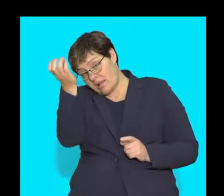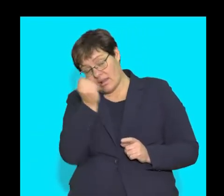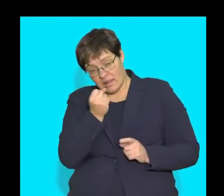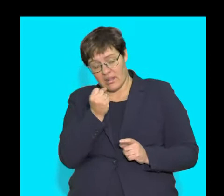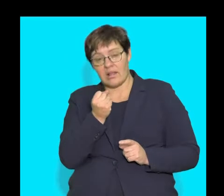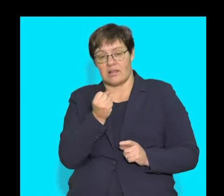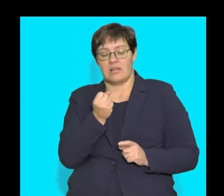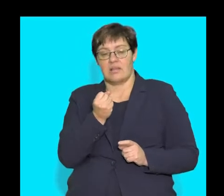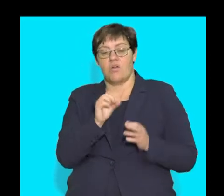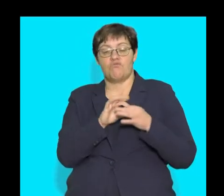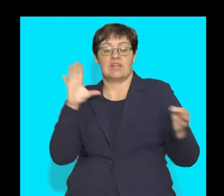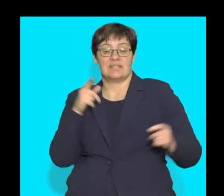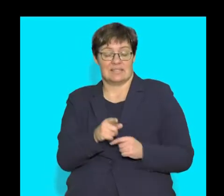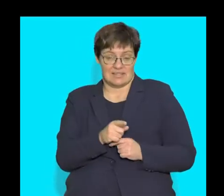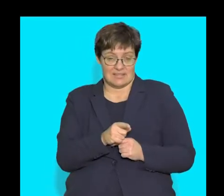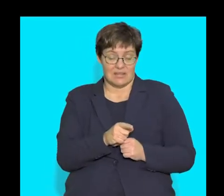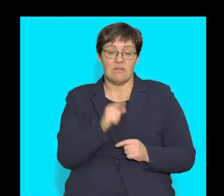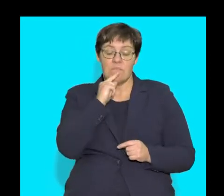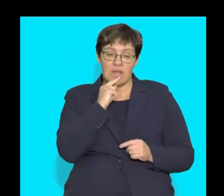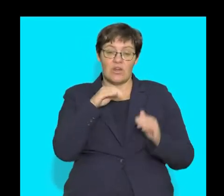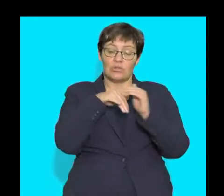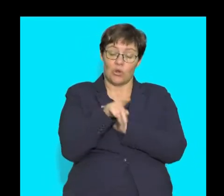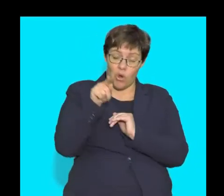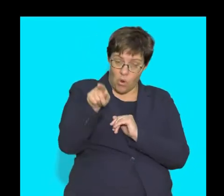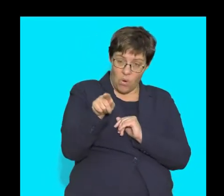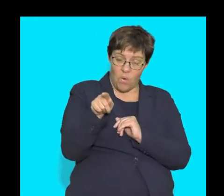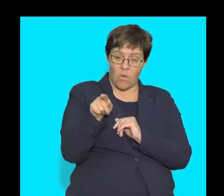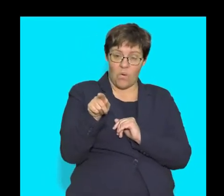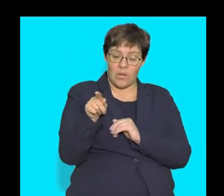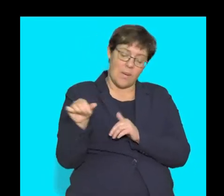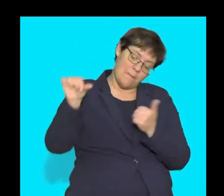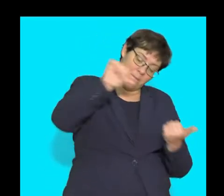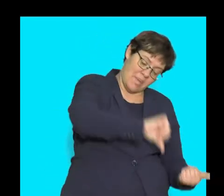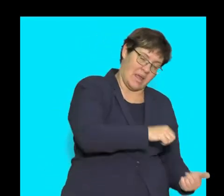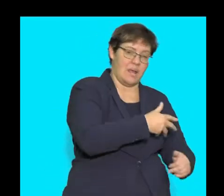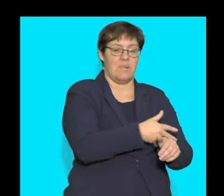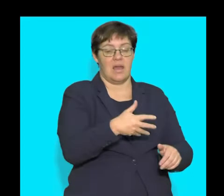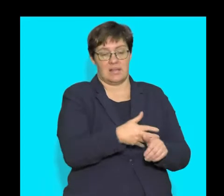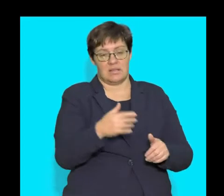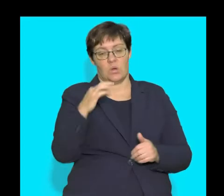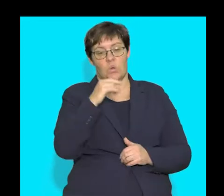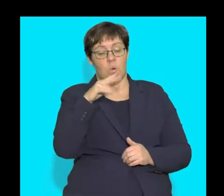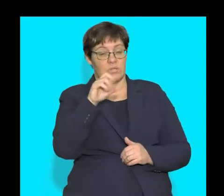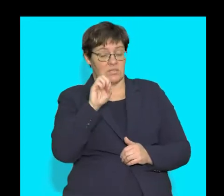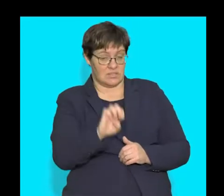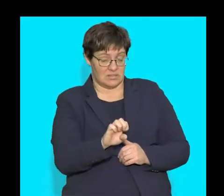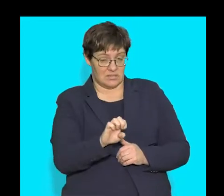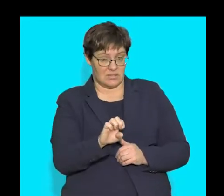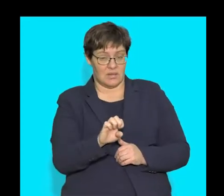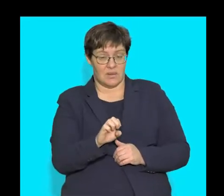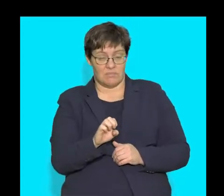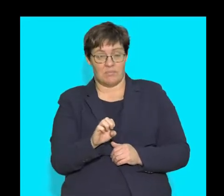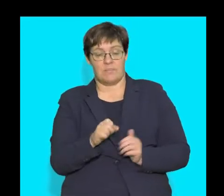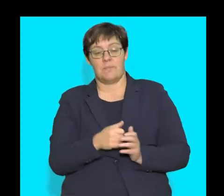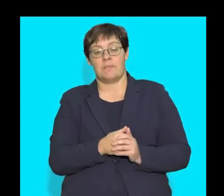liver, where it will help the liver to break down the stored glycogen back into